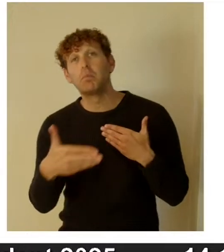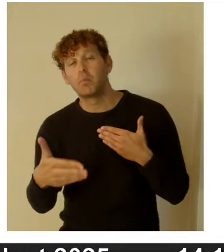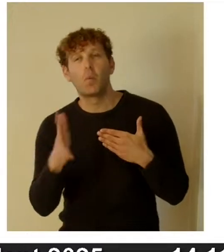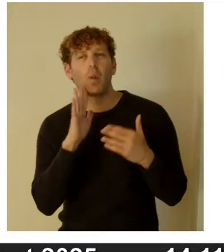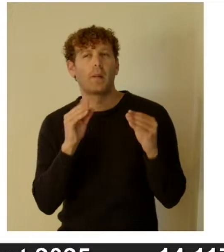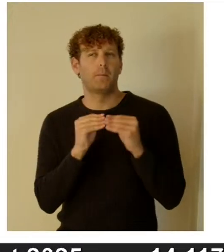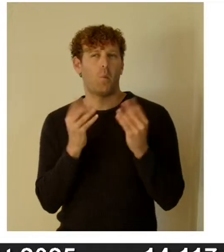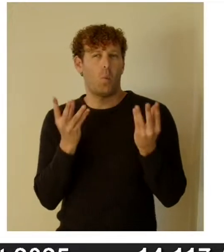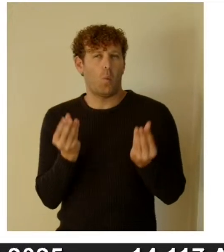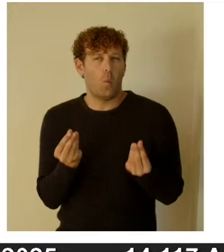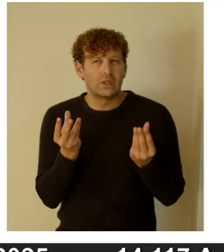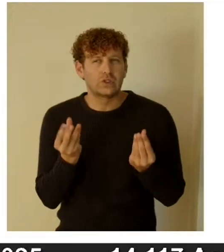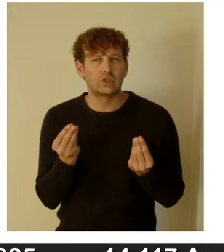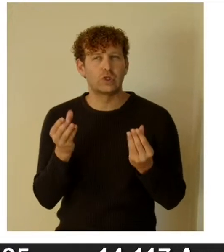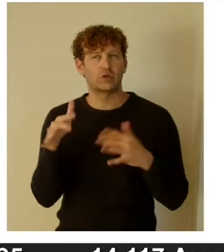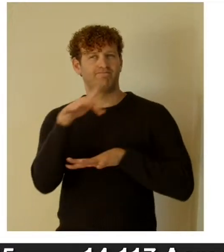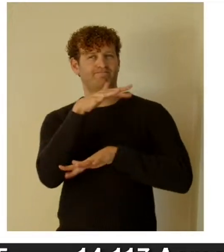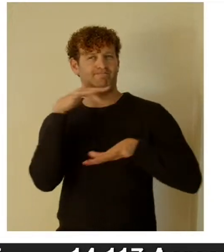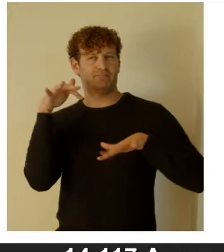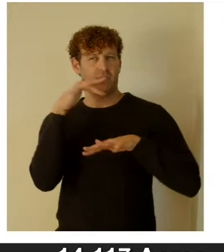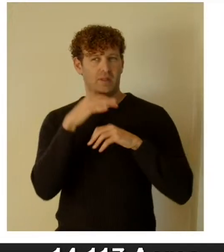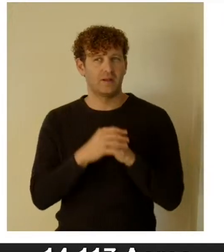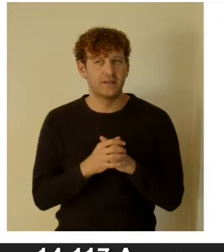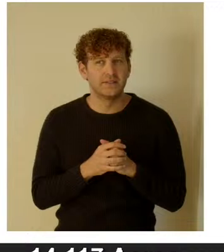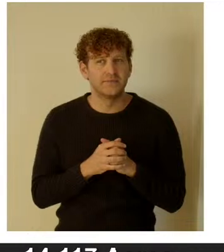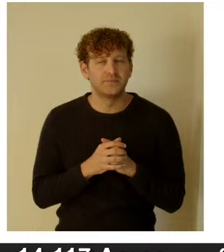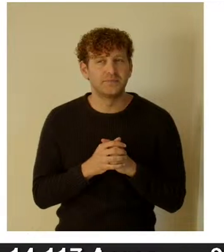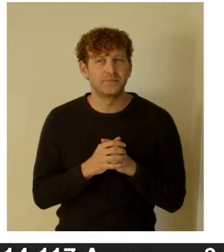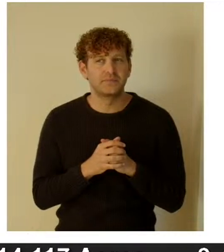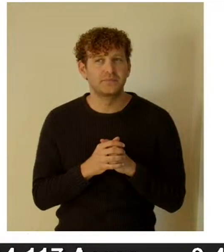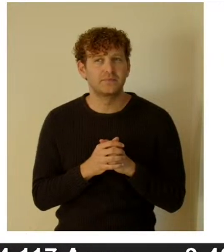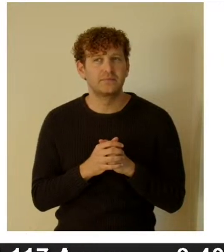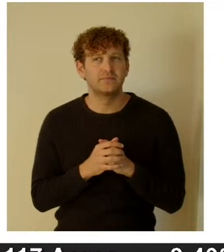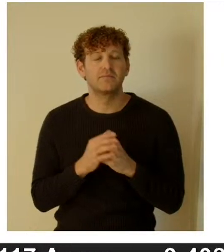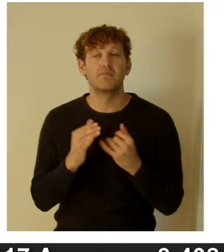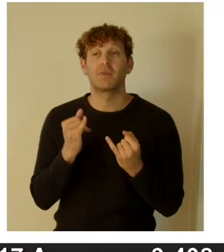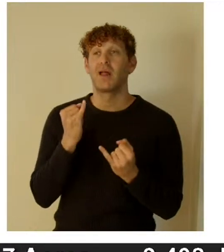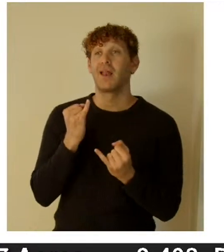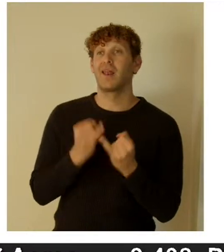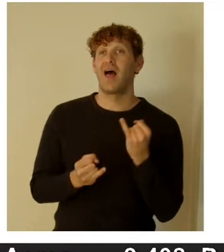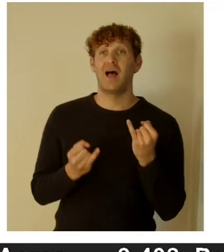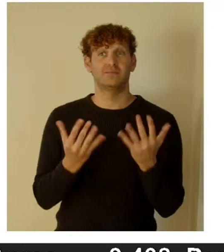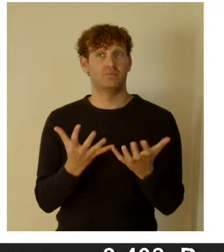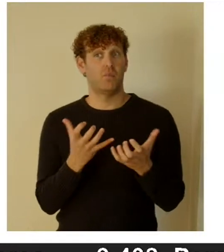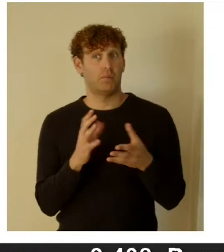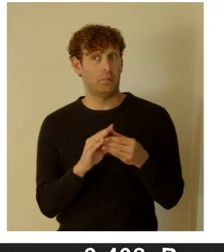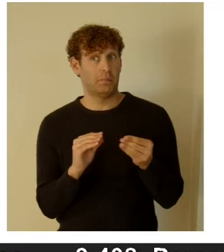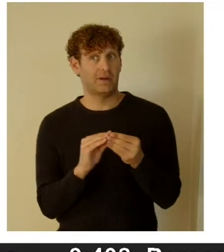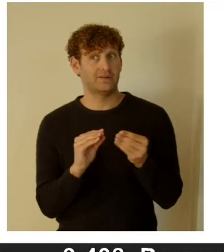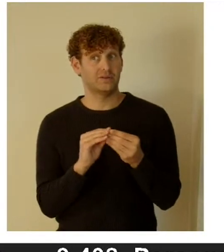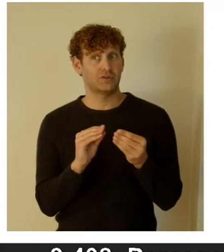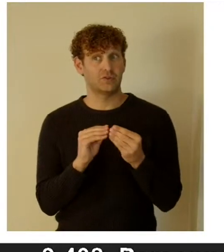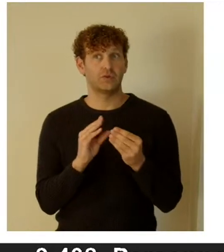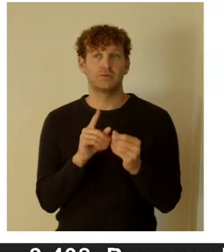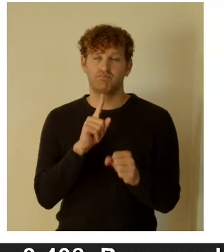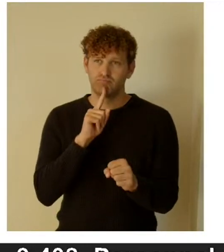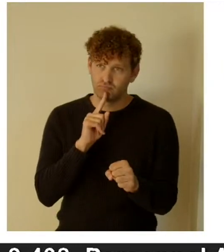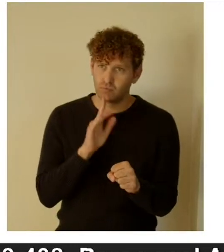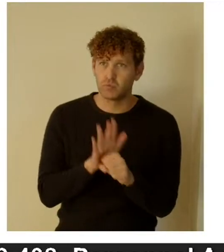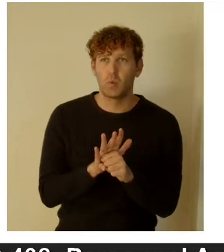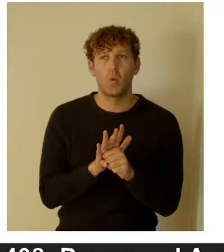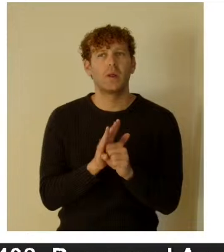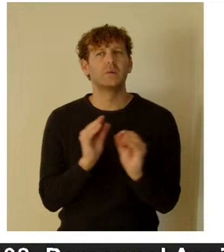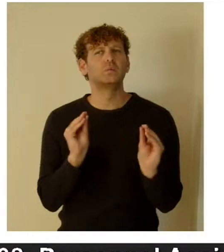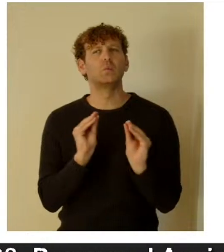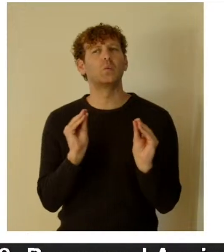very dry and windy weather we have been seeing. The last thing I want to mention is I want to assure everybody that there's no model solution, there's